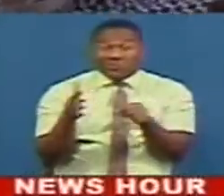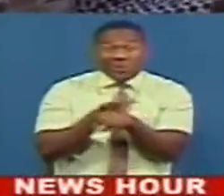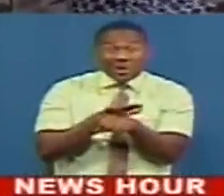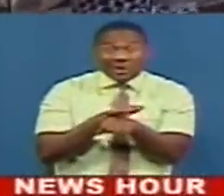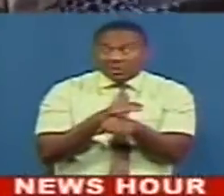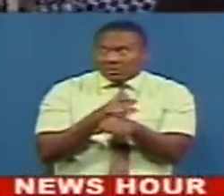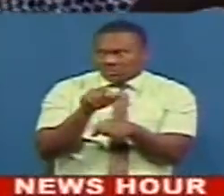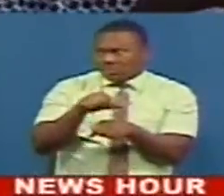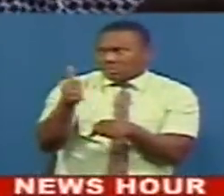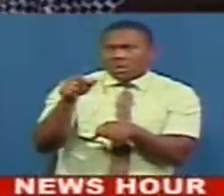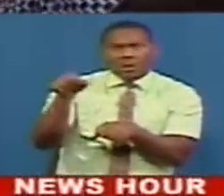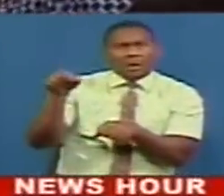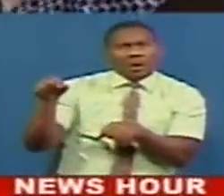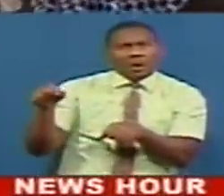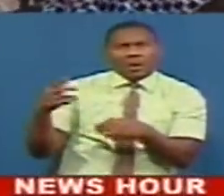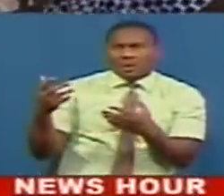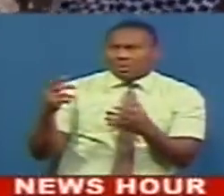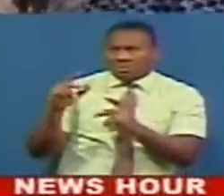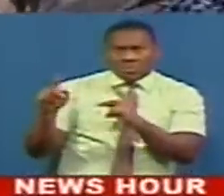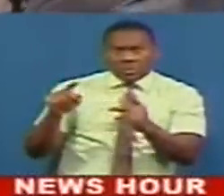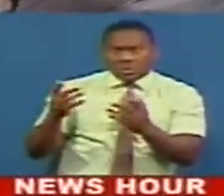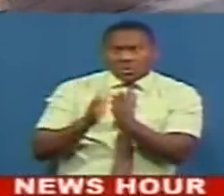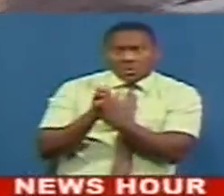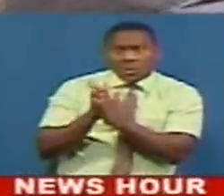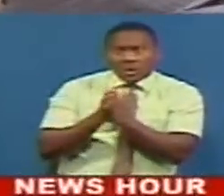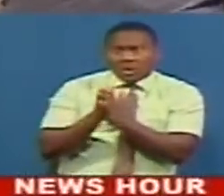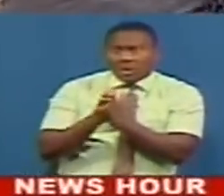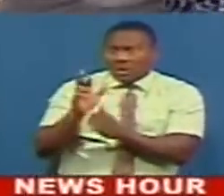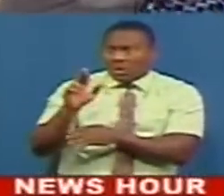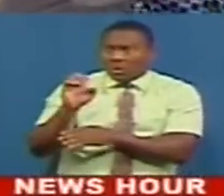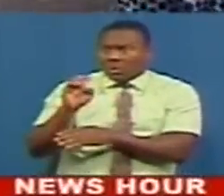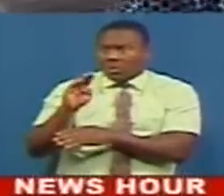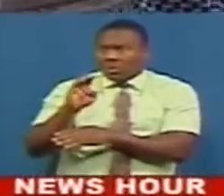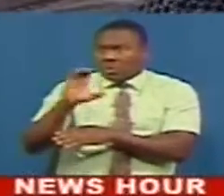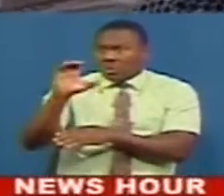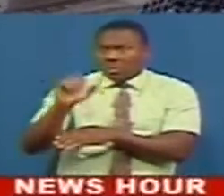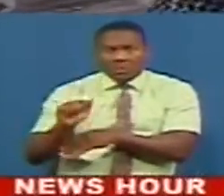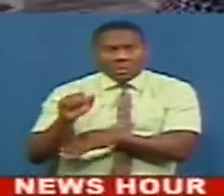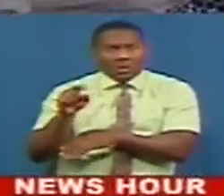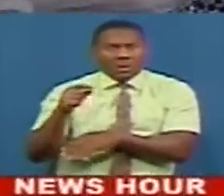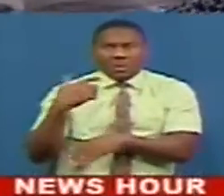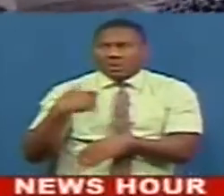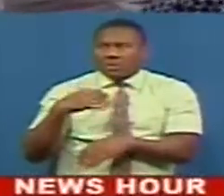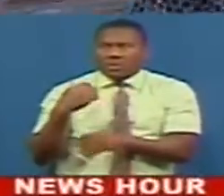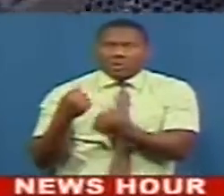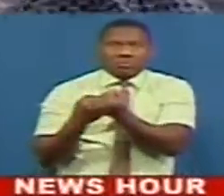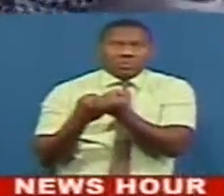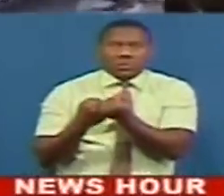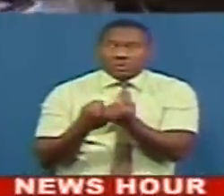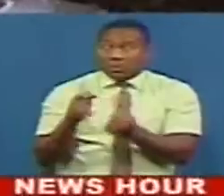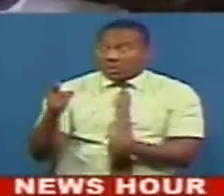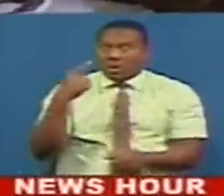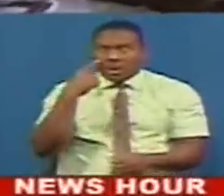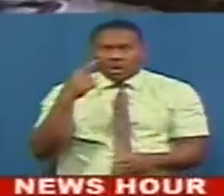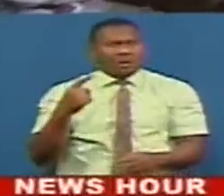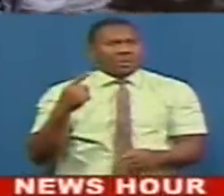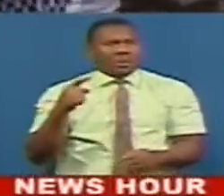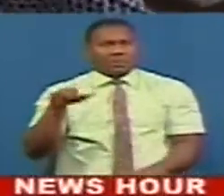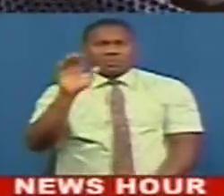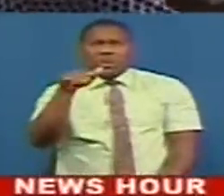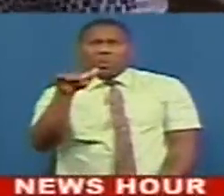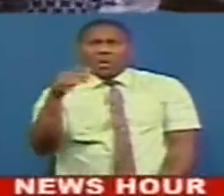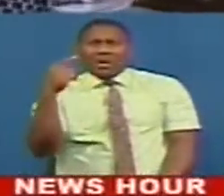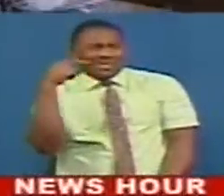complete if the role played by a concerned citizen, Madame Rebecca Muzo, is not mentioned. It was Rebecca who drew